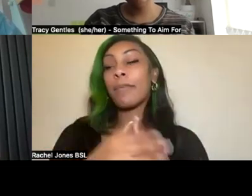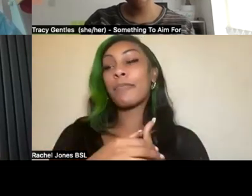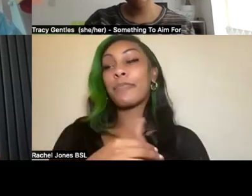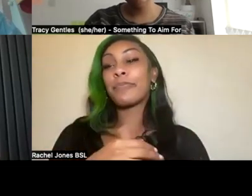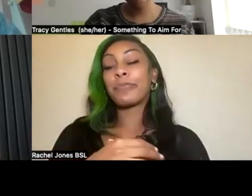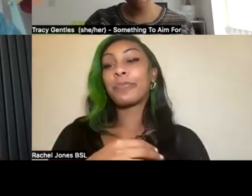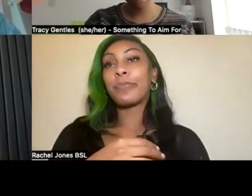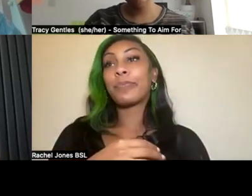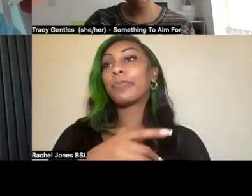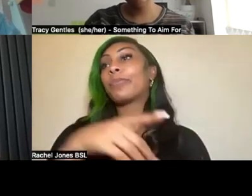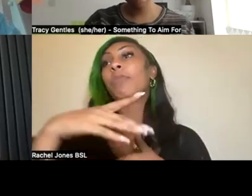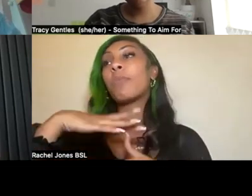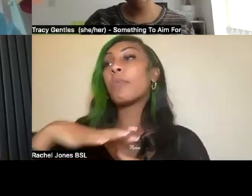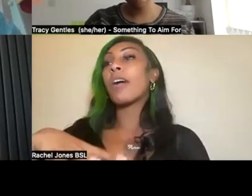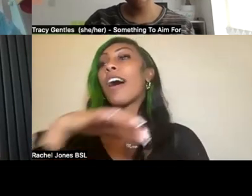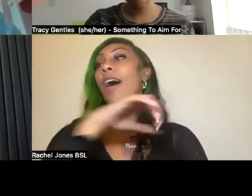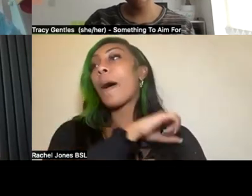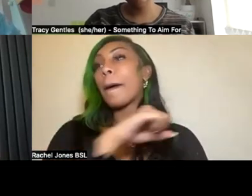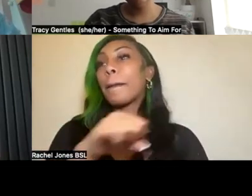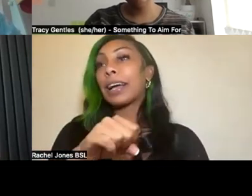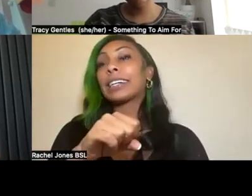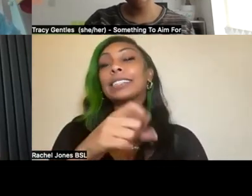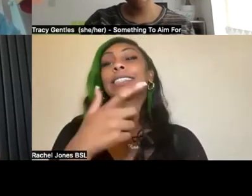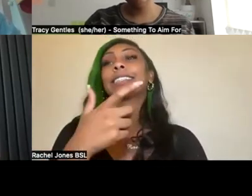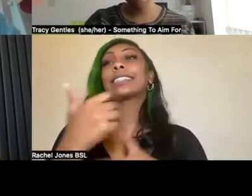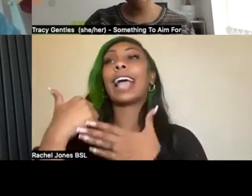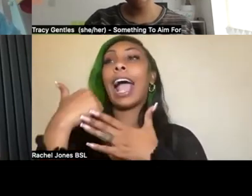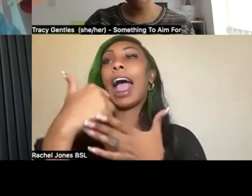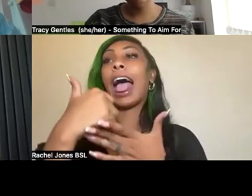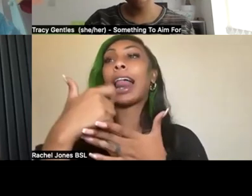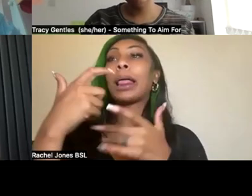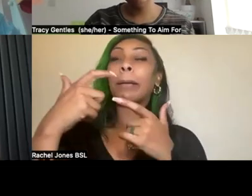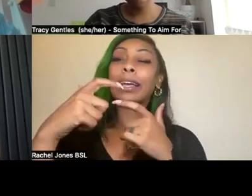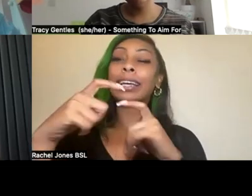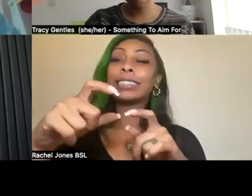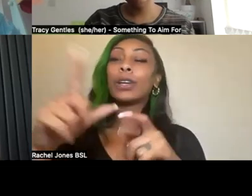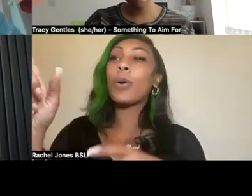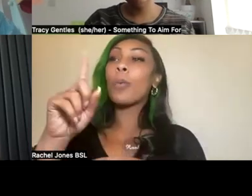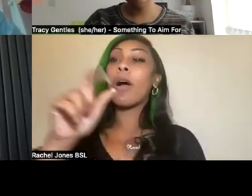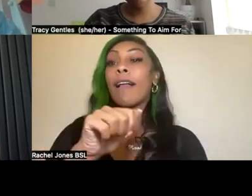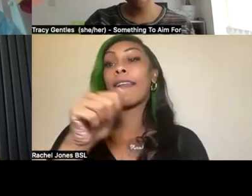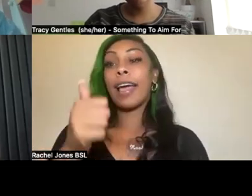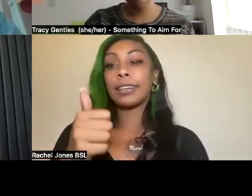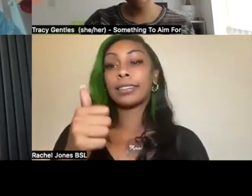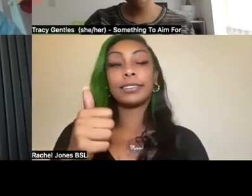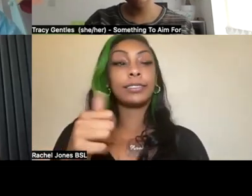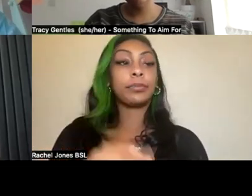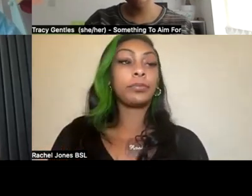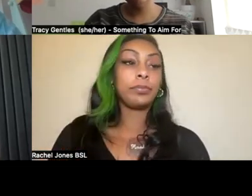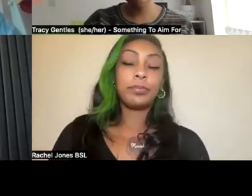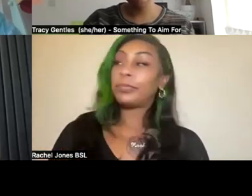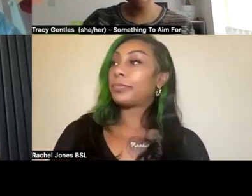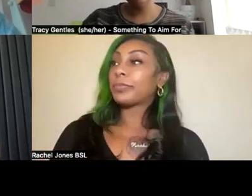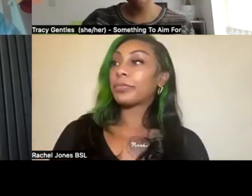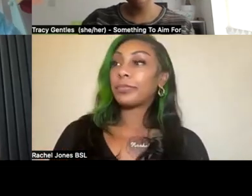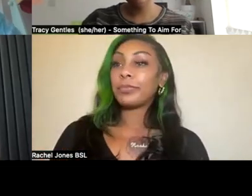think that we want to commit to helping to continue these across the What Next movement and beyond. So from